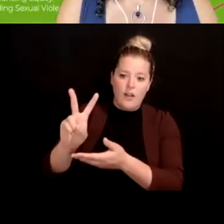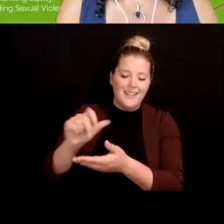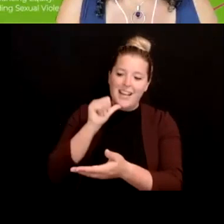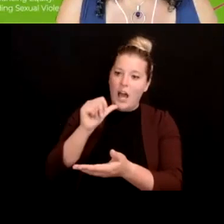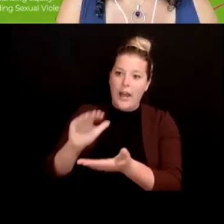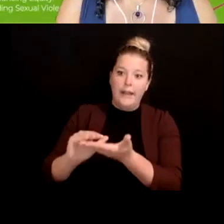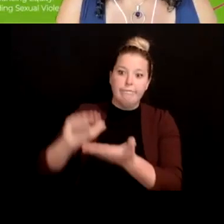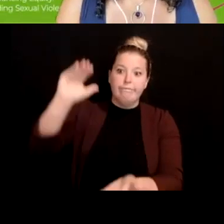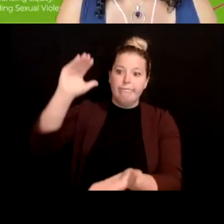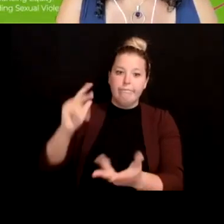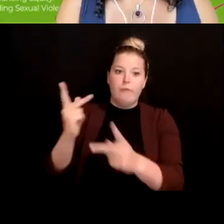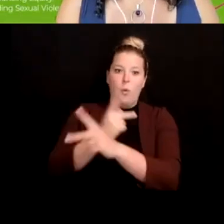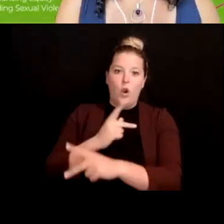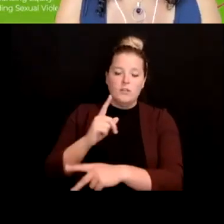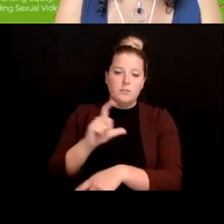by police.